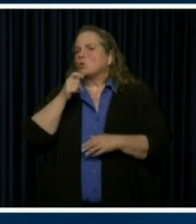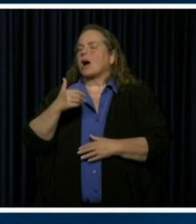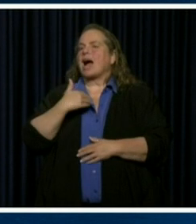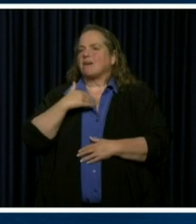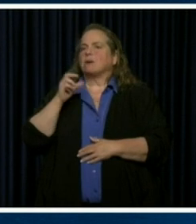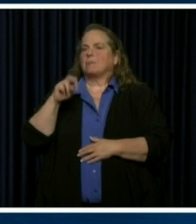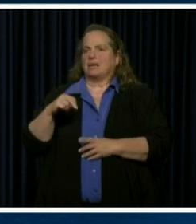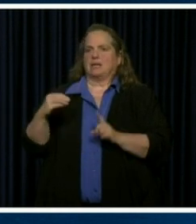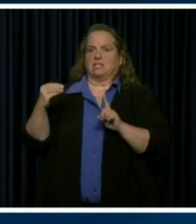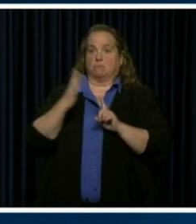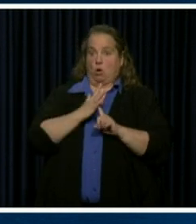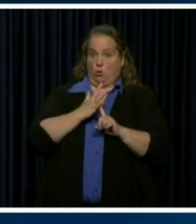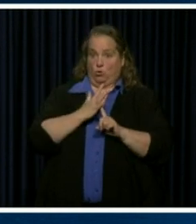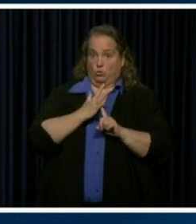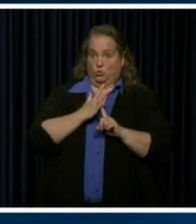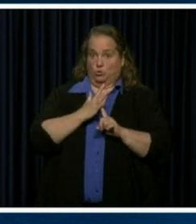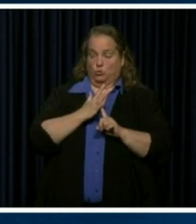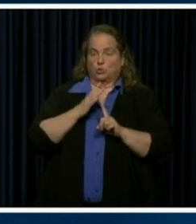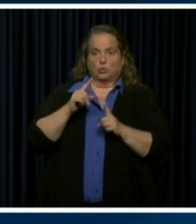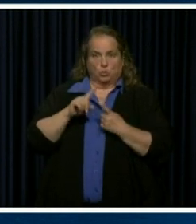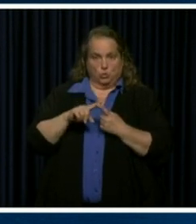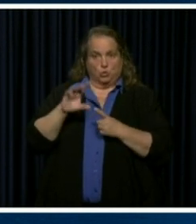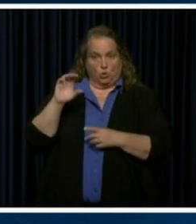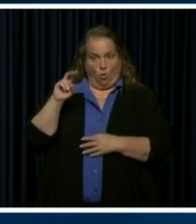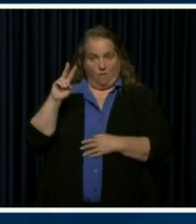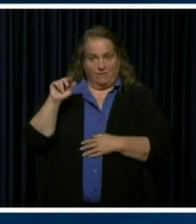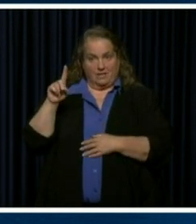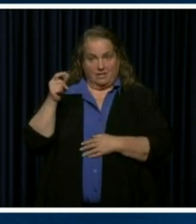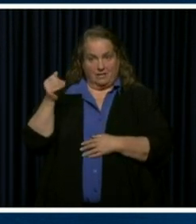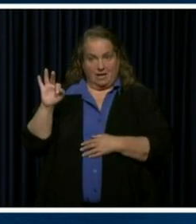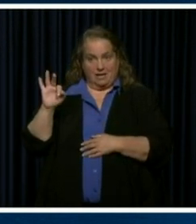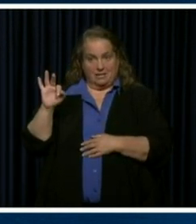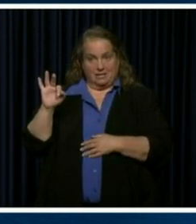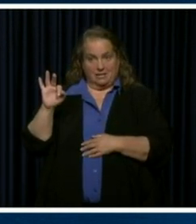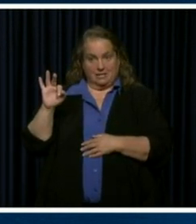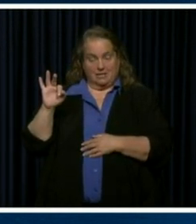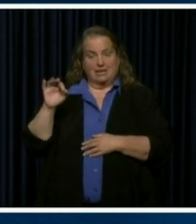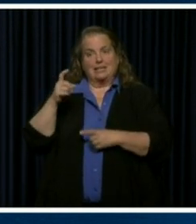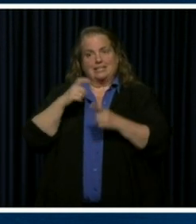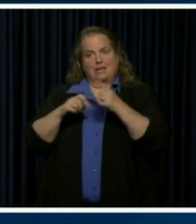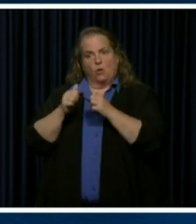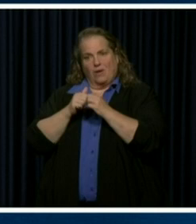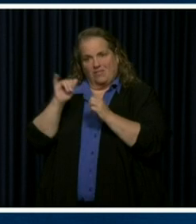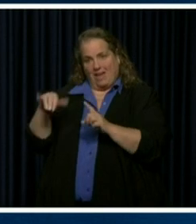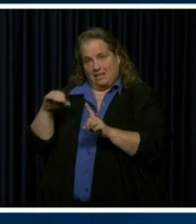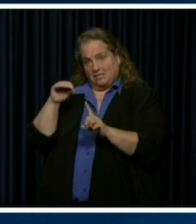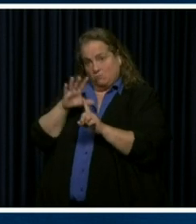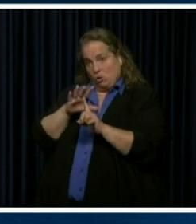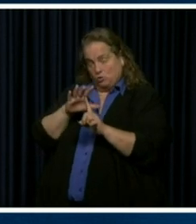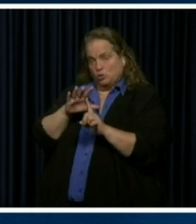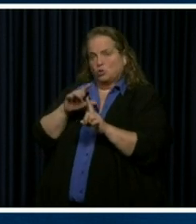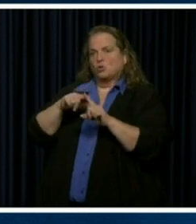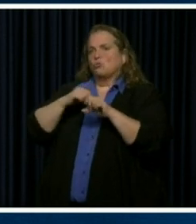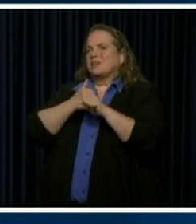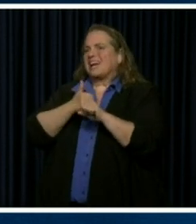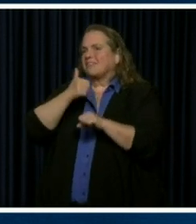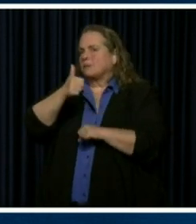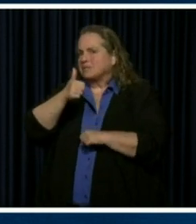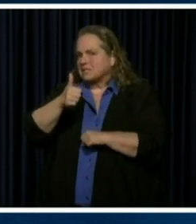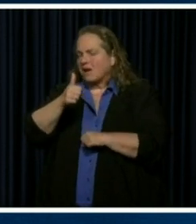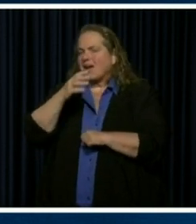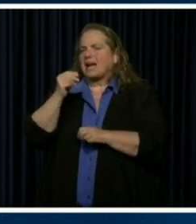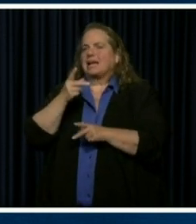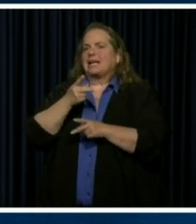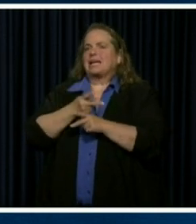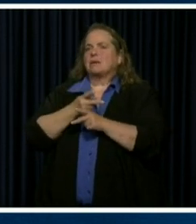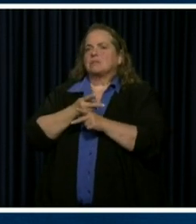been exposed to COVID-19 deal with that exposure in a way that protects themselves and